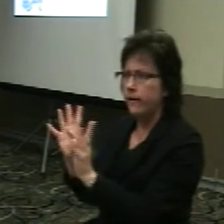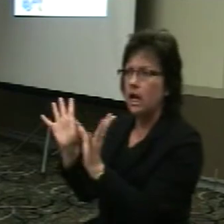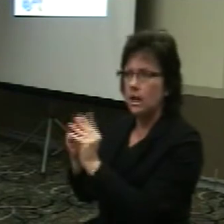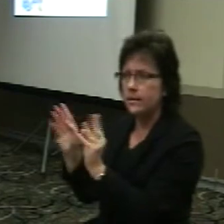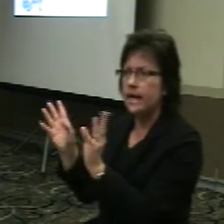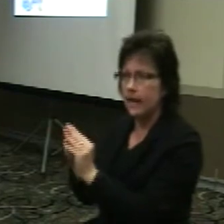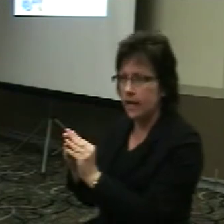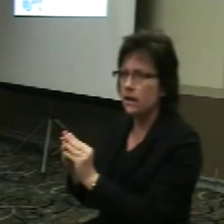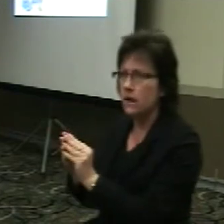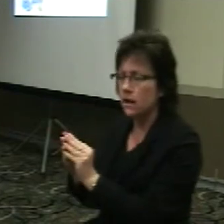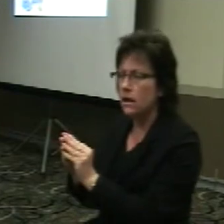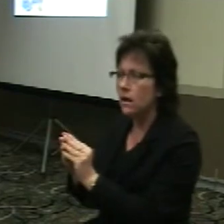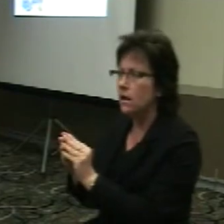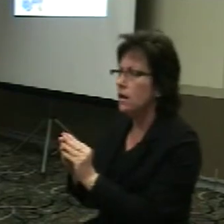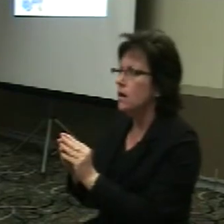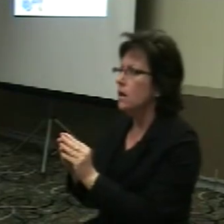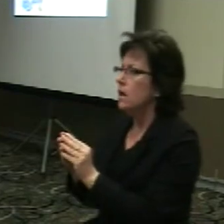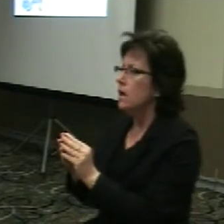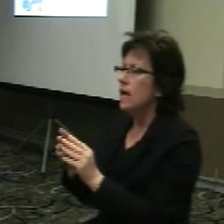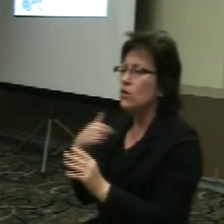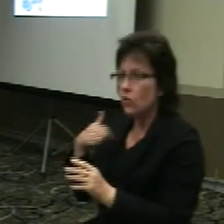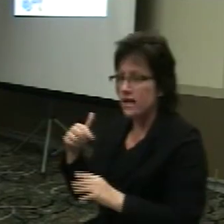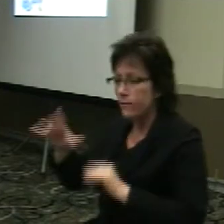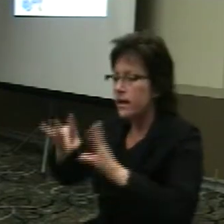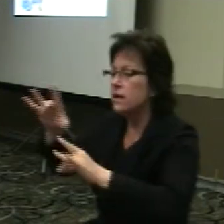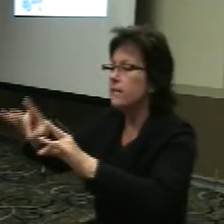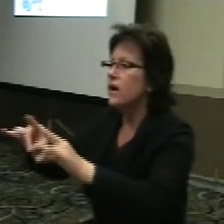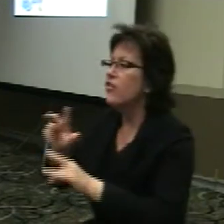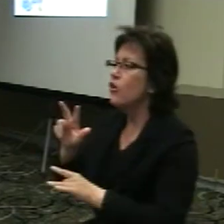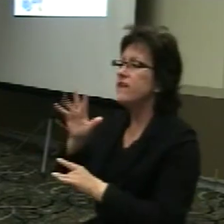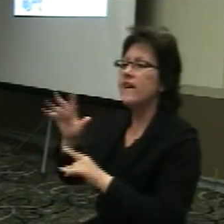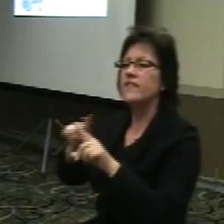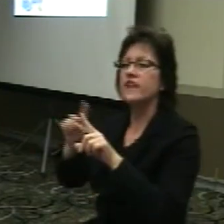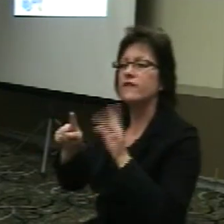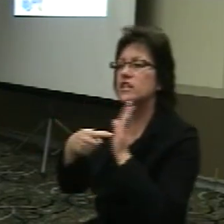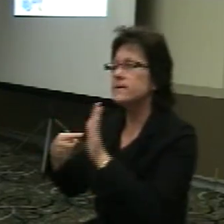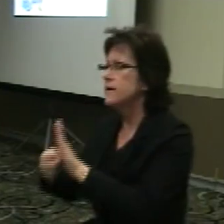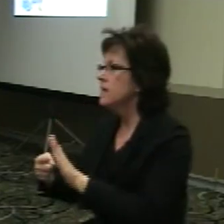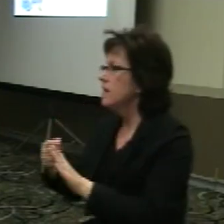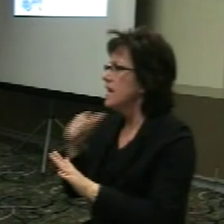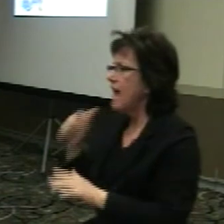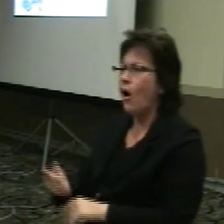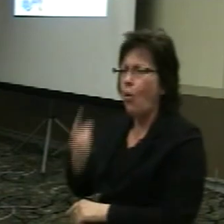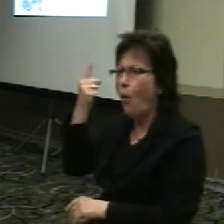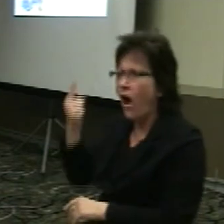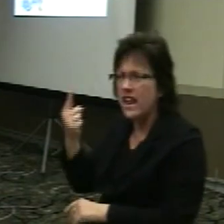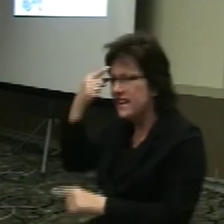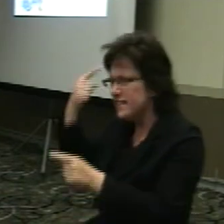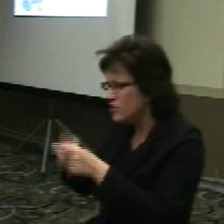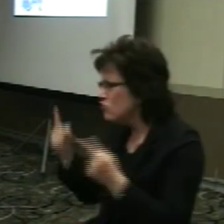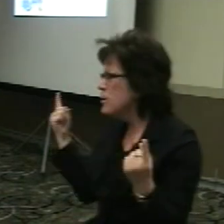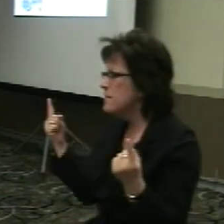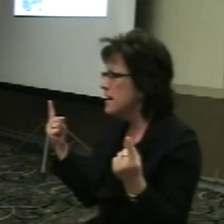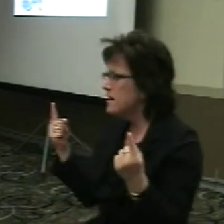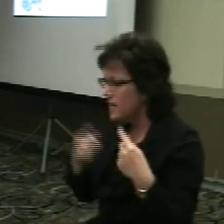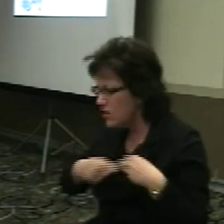we've pulled, 35 of these examples, and there's not one disagreement,